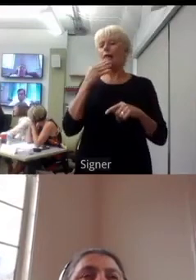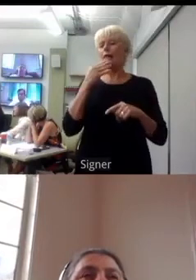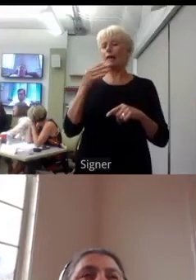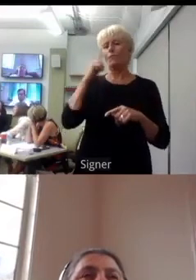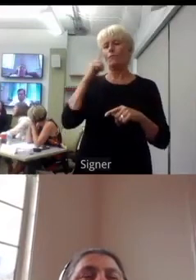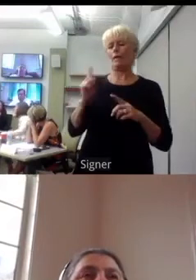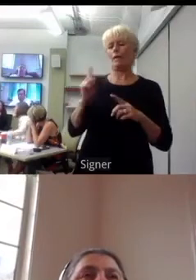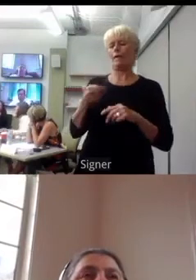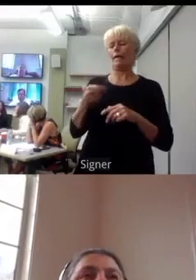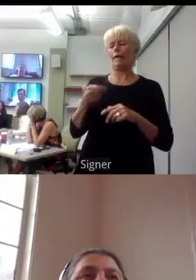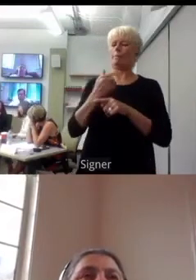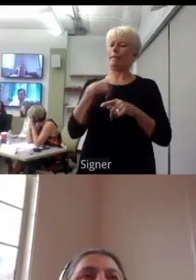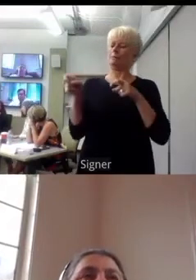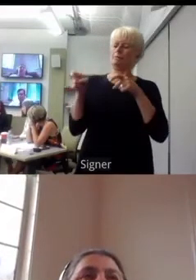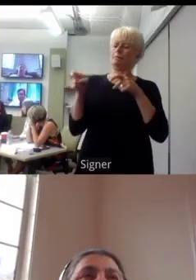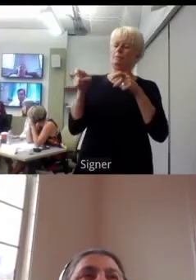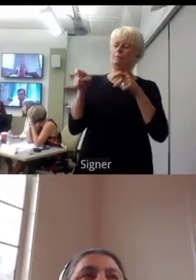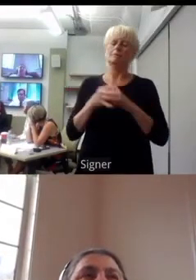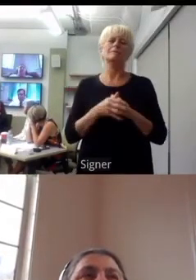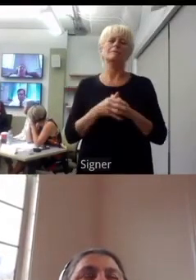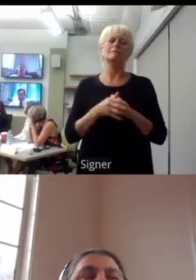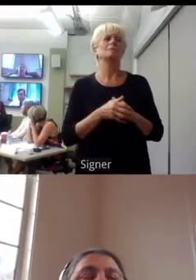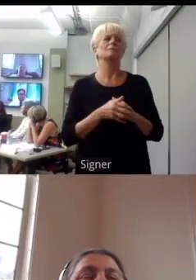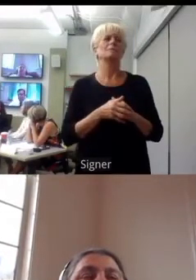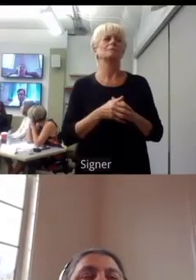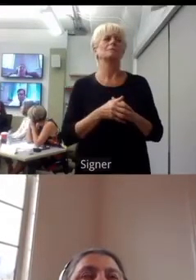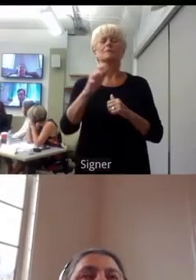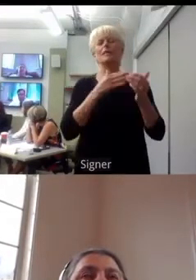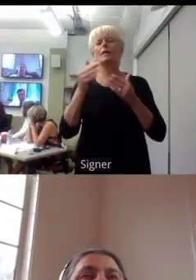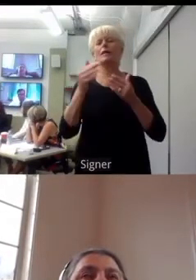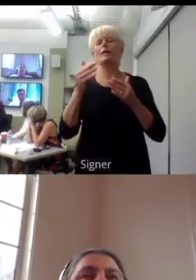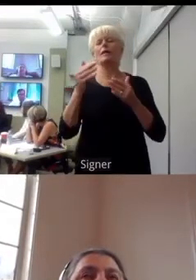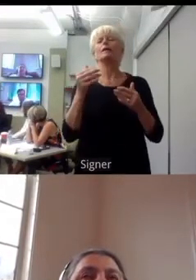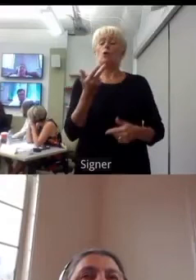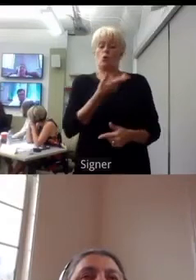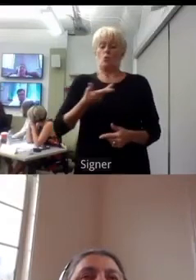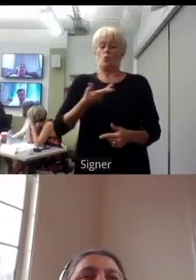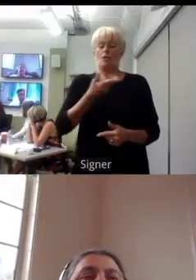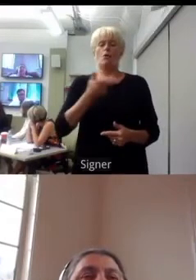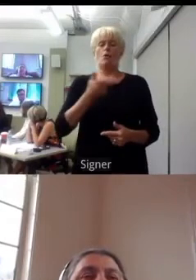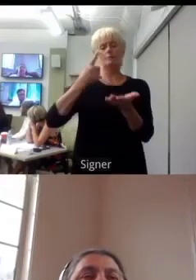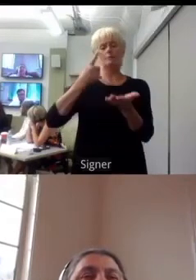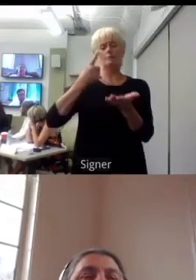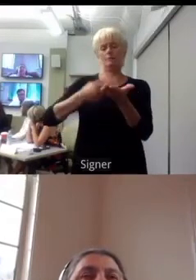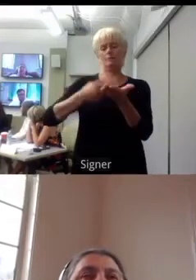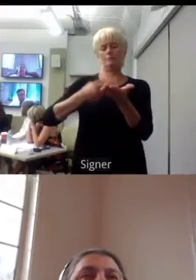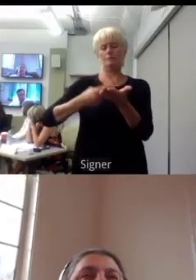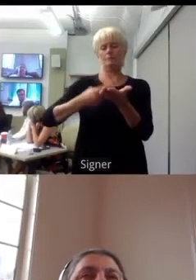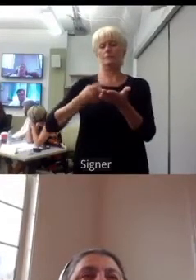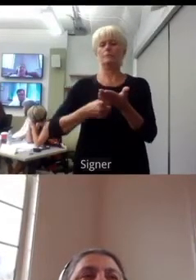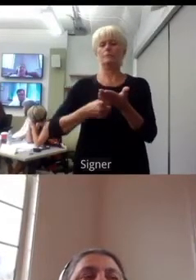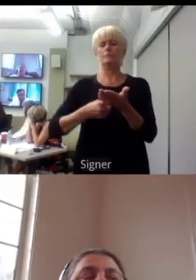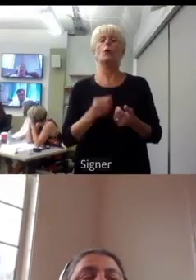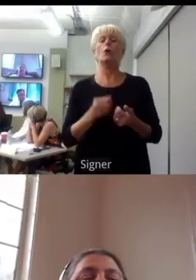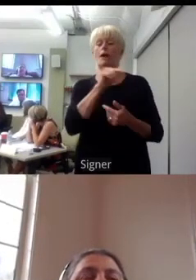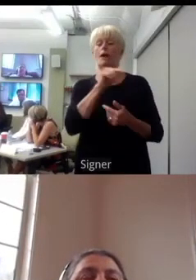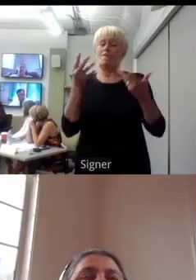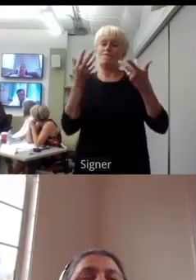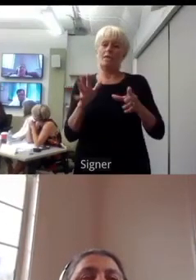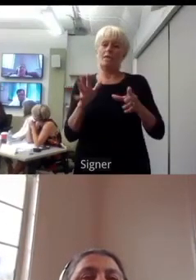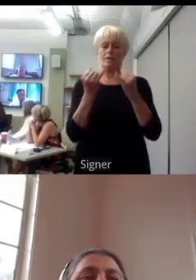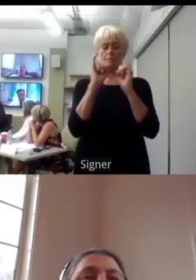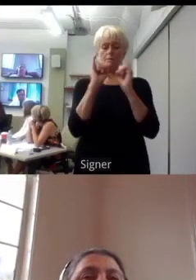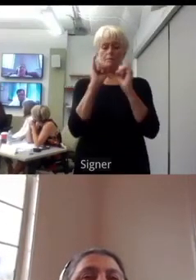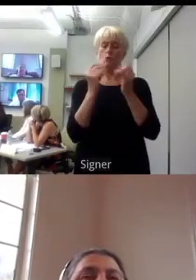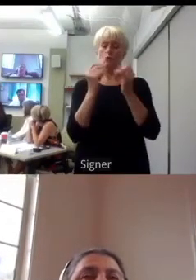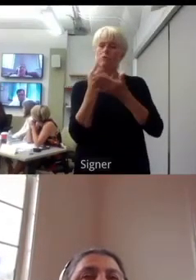So we're going to talk together, the three of us. They've each done an independent review. They each had to consult the public